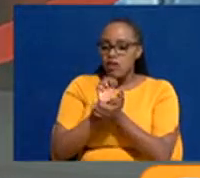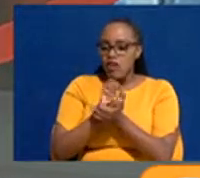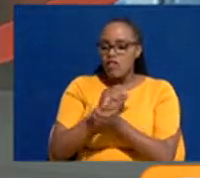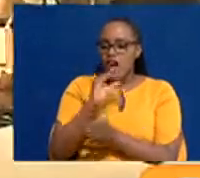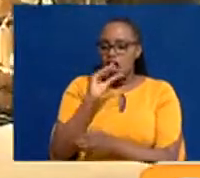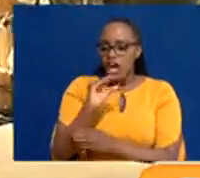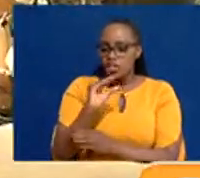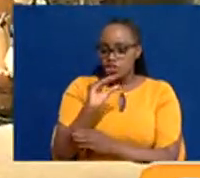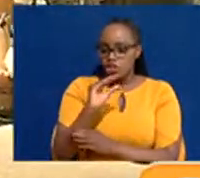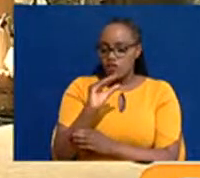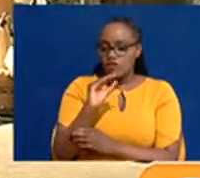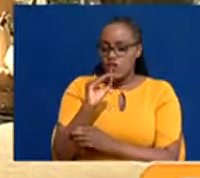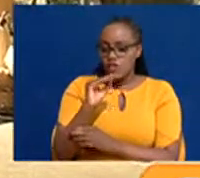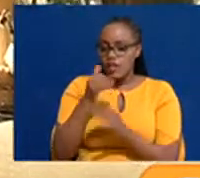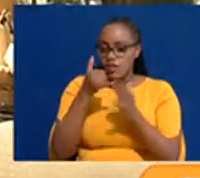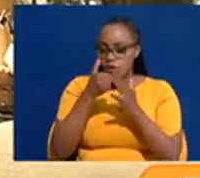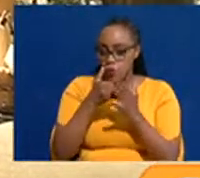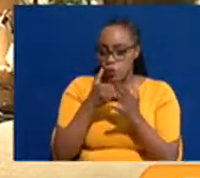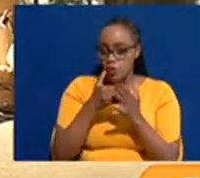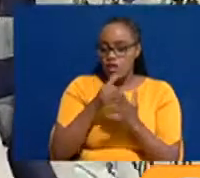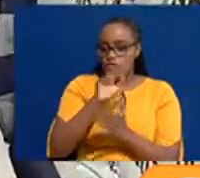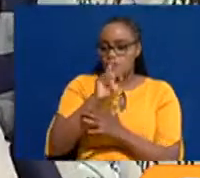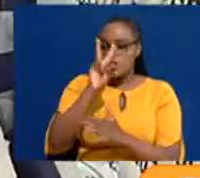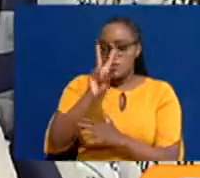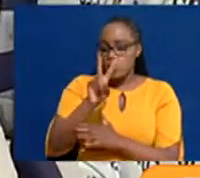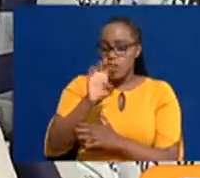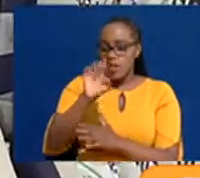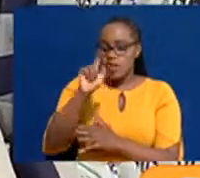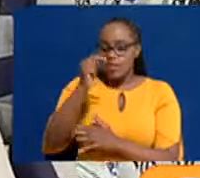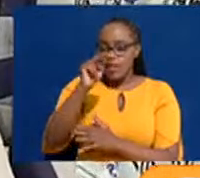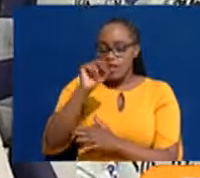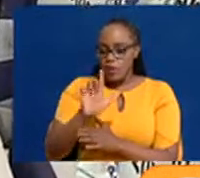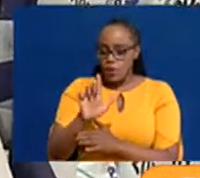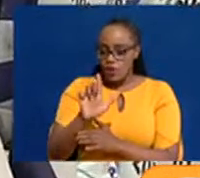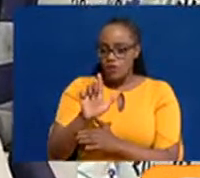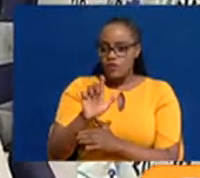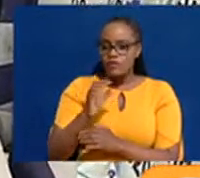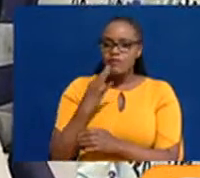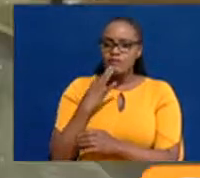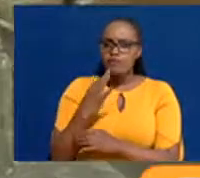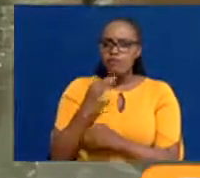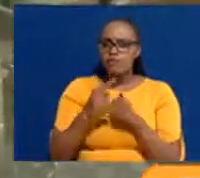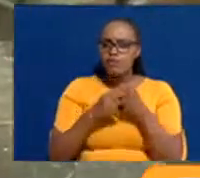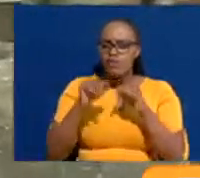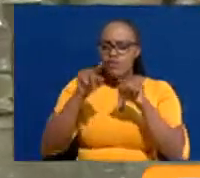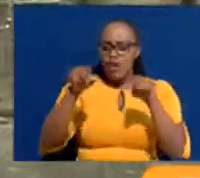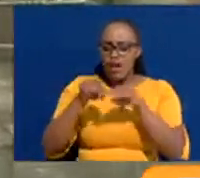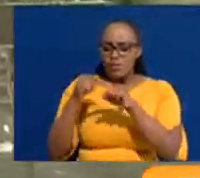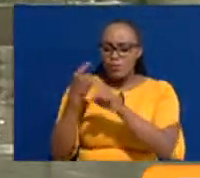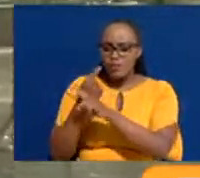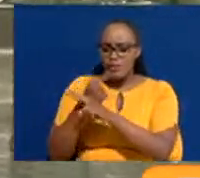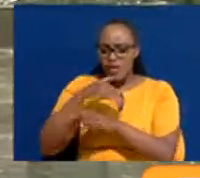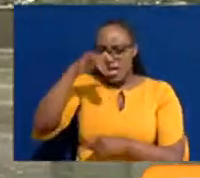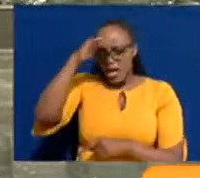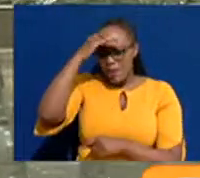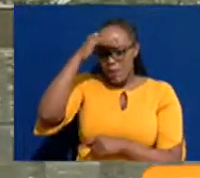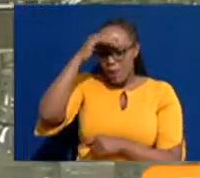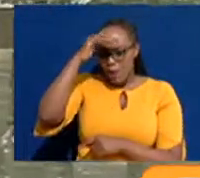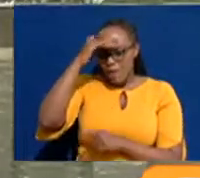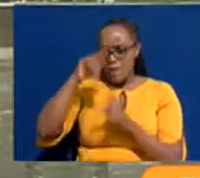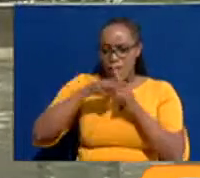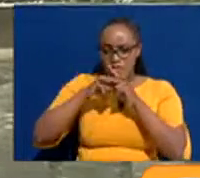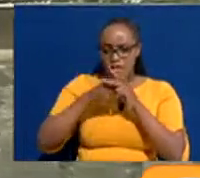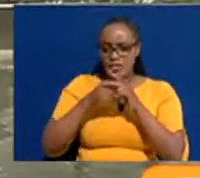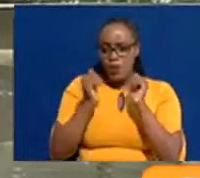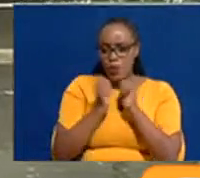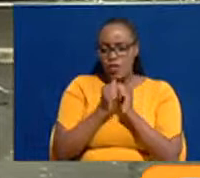cache of comprising 42 drums of ethanol, 3,299 cartons of different alcohol brands affixed with